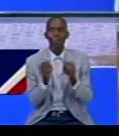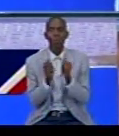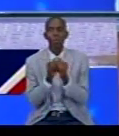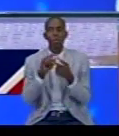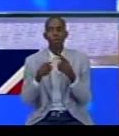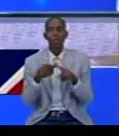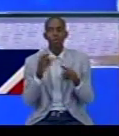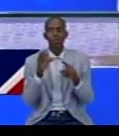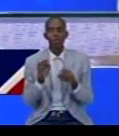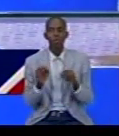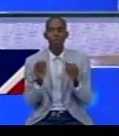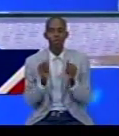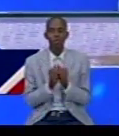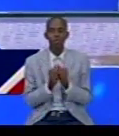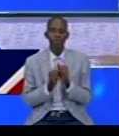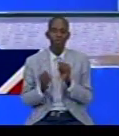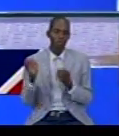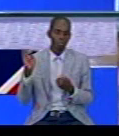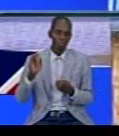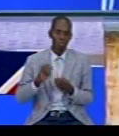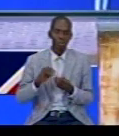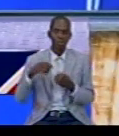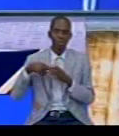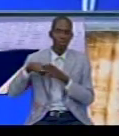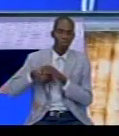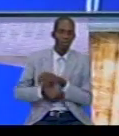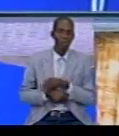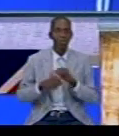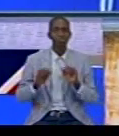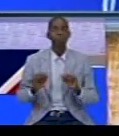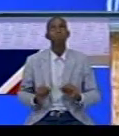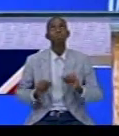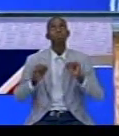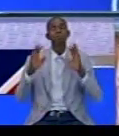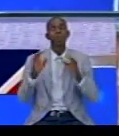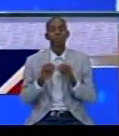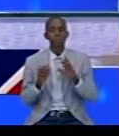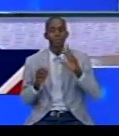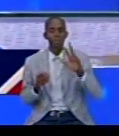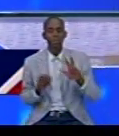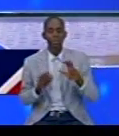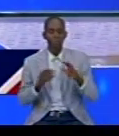deeper devotion. Number three, confident